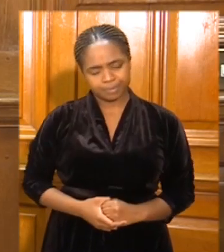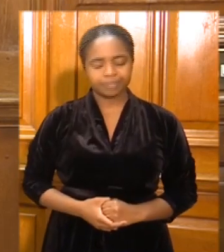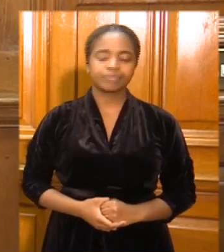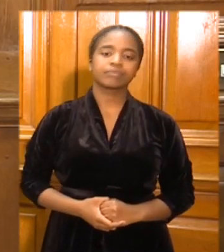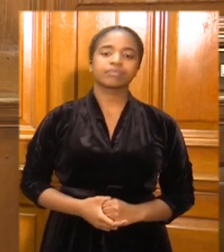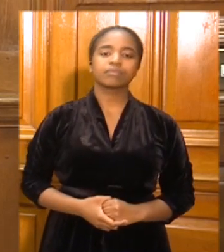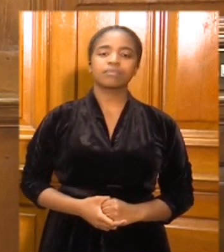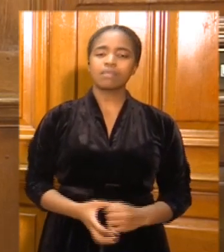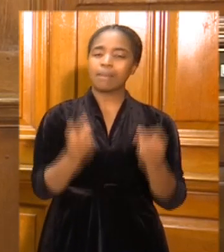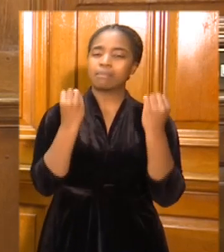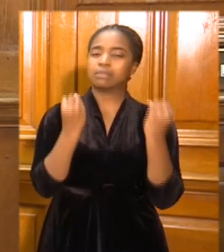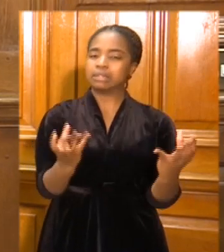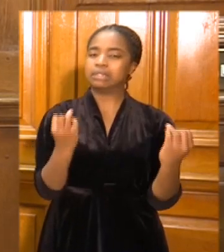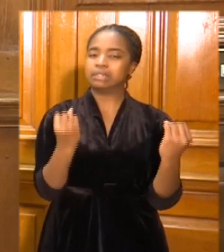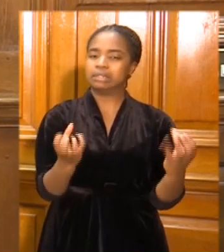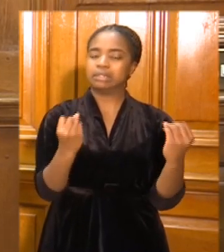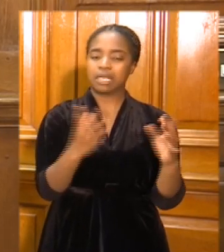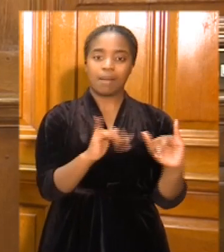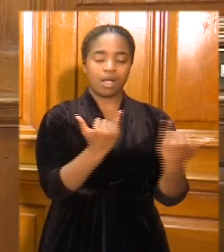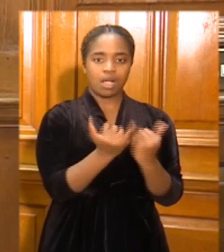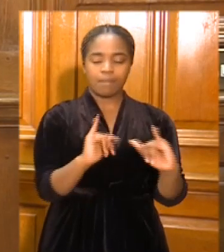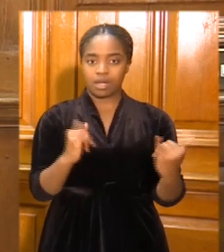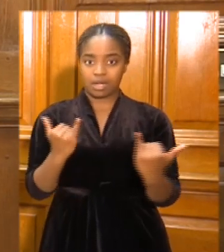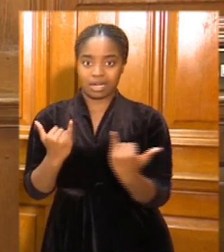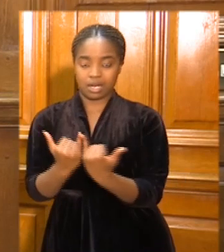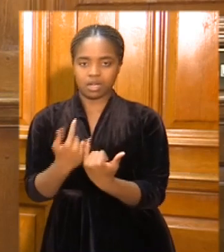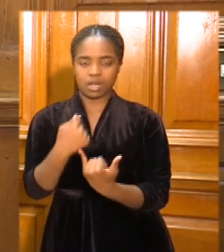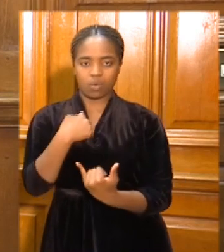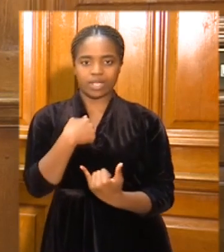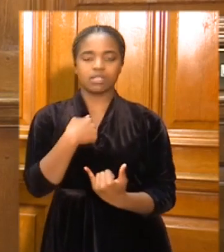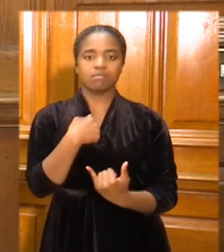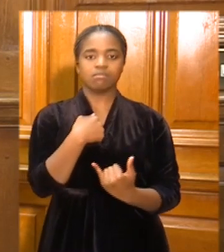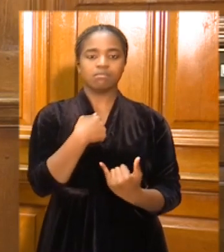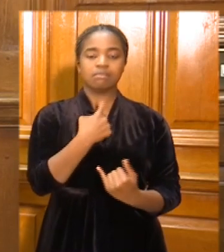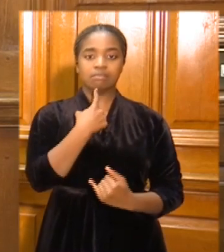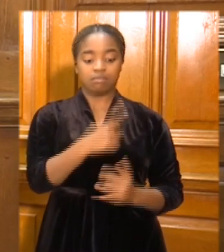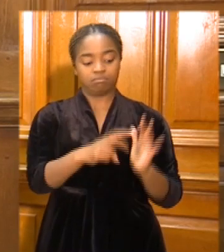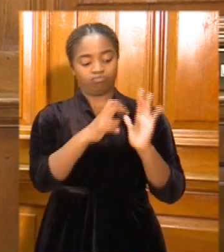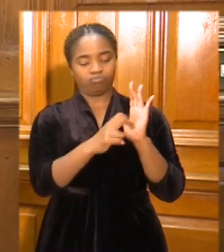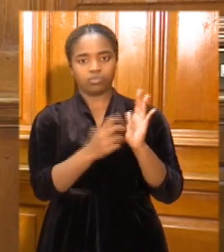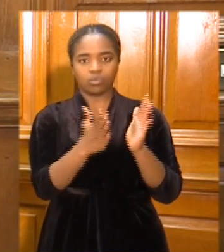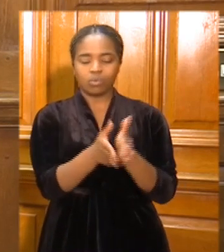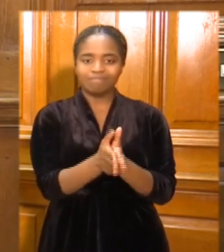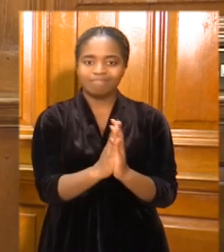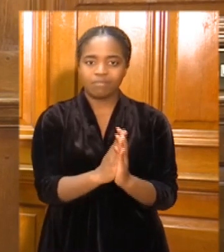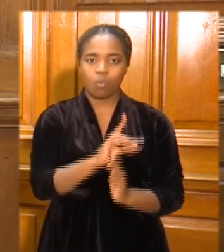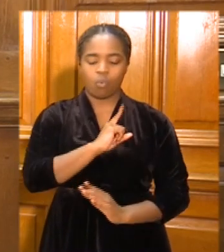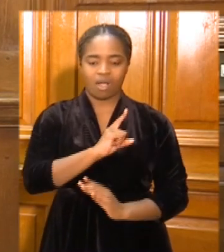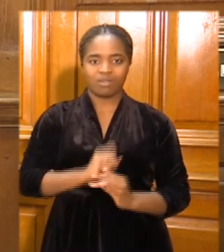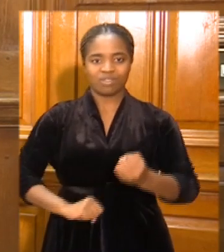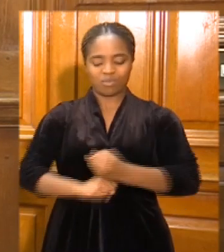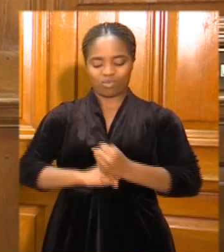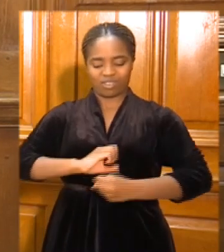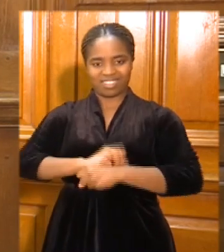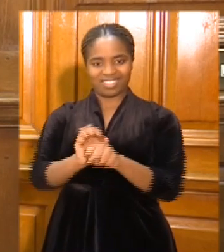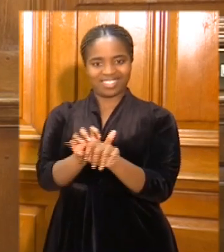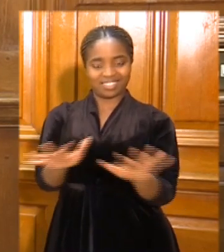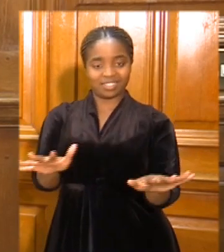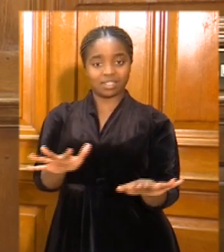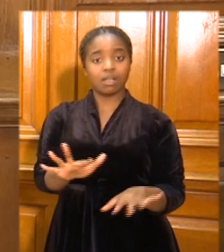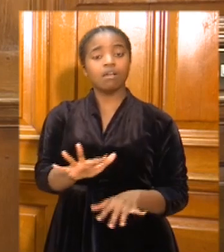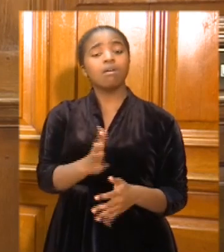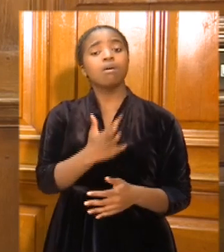many companies that have gone beyond what is required by regulation to support the coronavirus response,